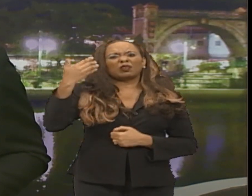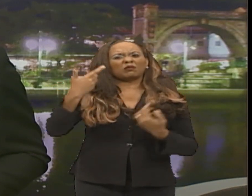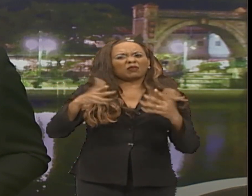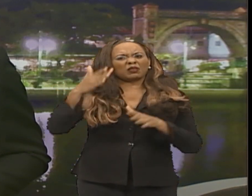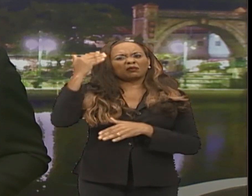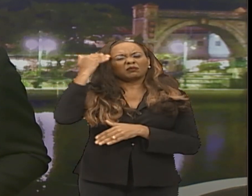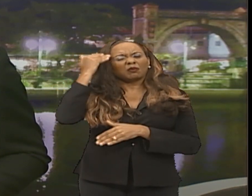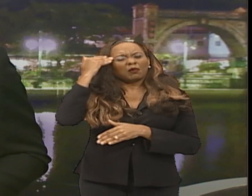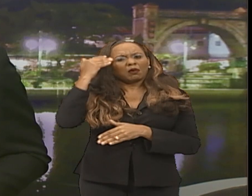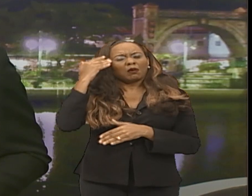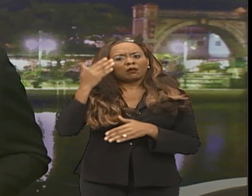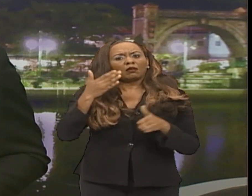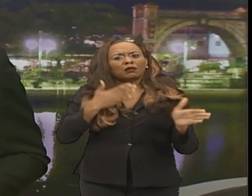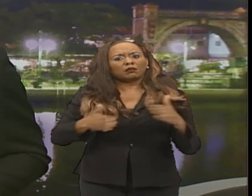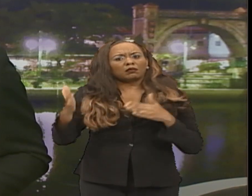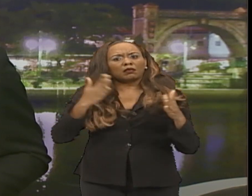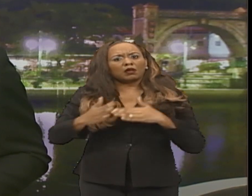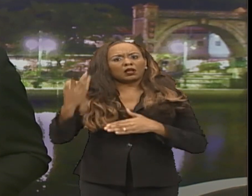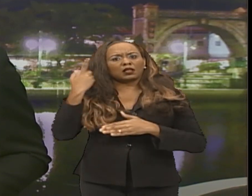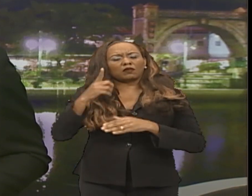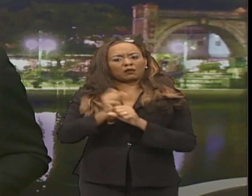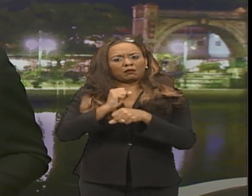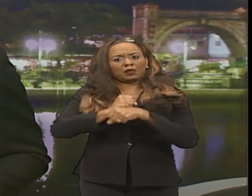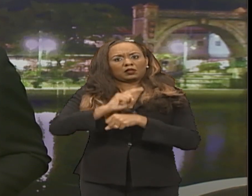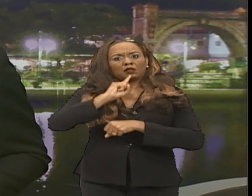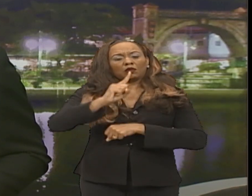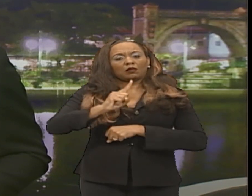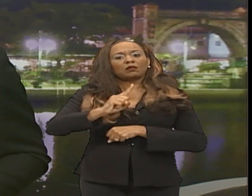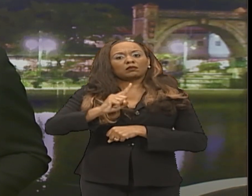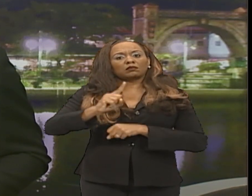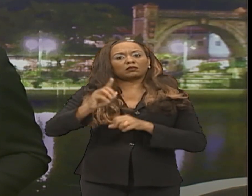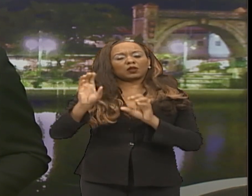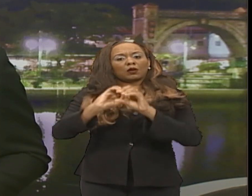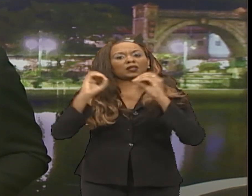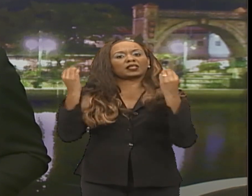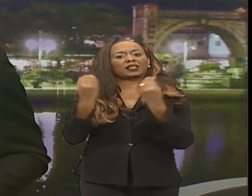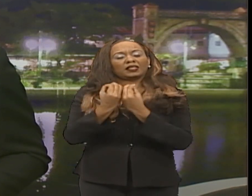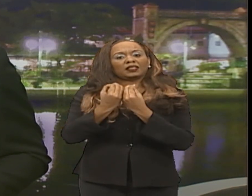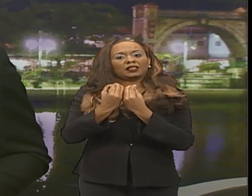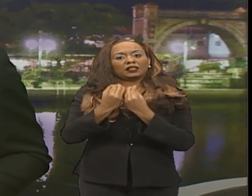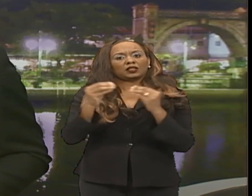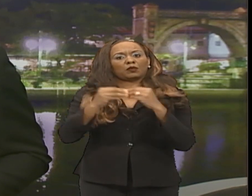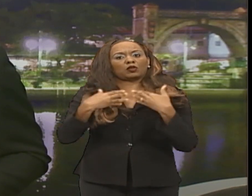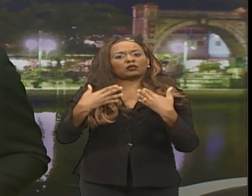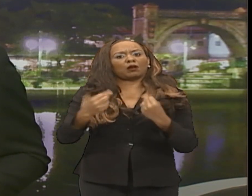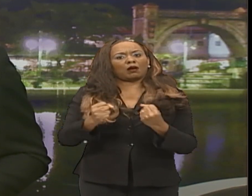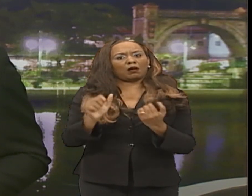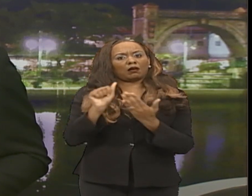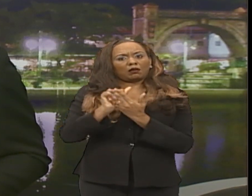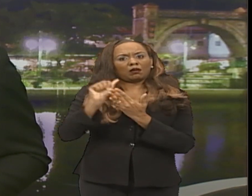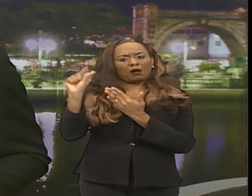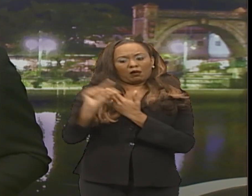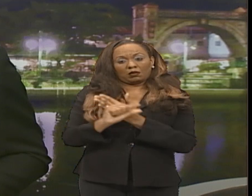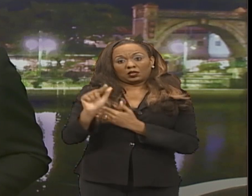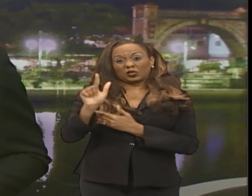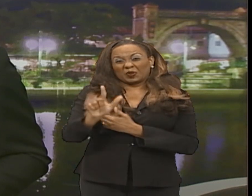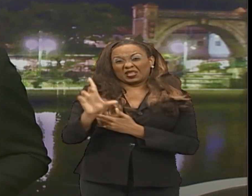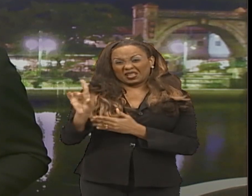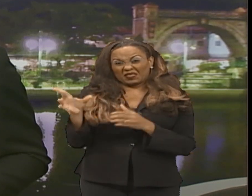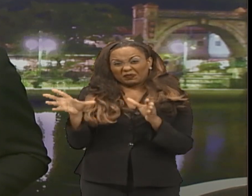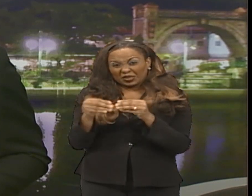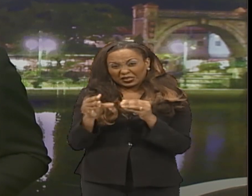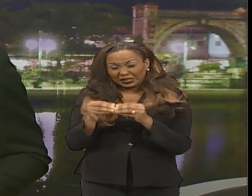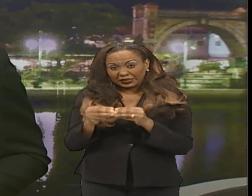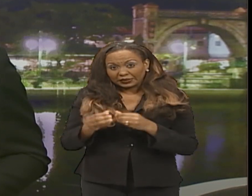make that entity fitter and stronger at a board meeting on August 28th of this year. It explains Mr. Tudor also